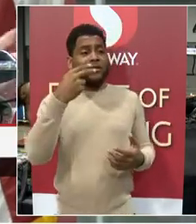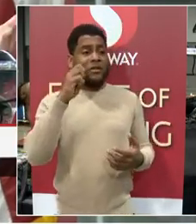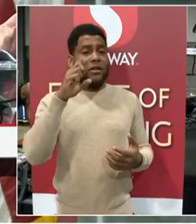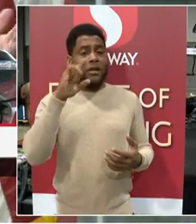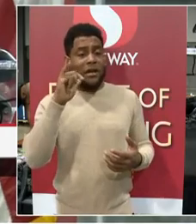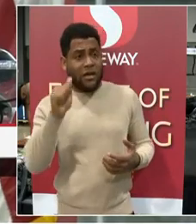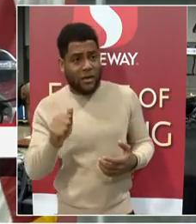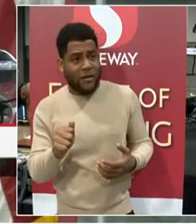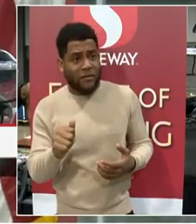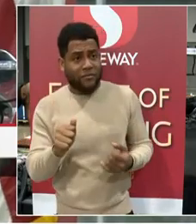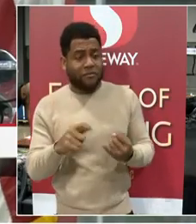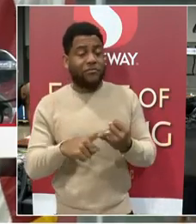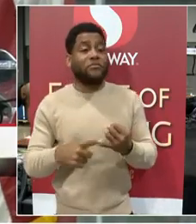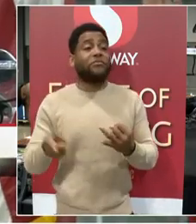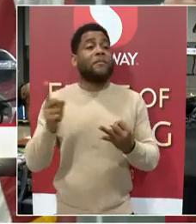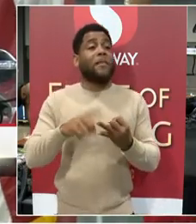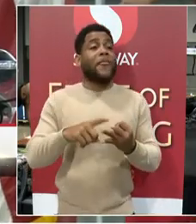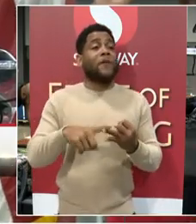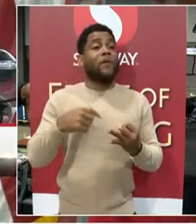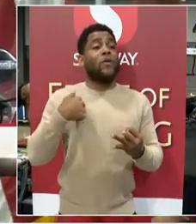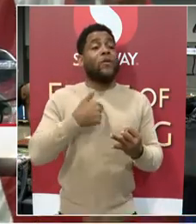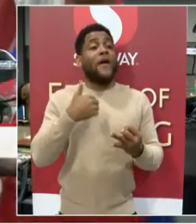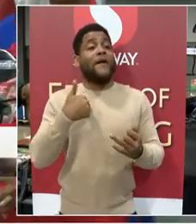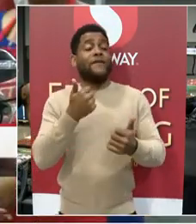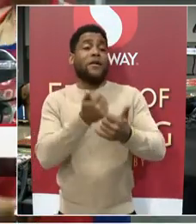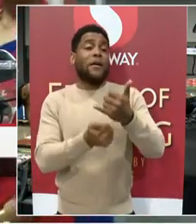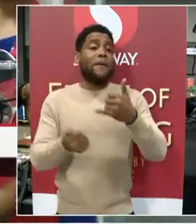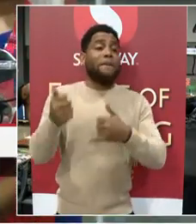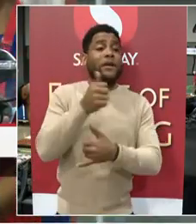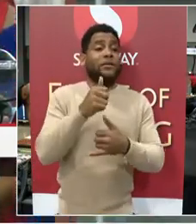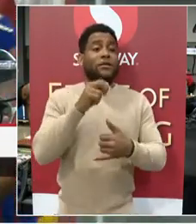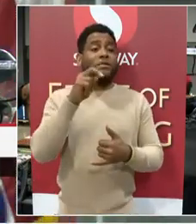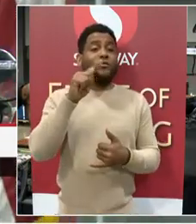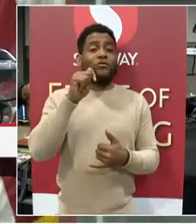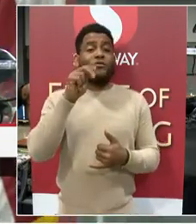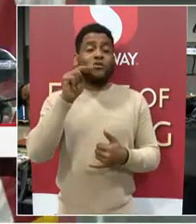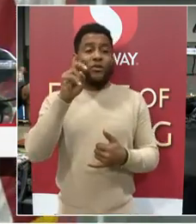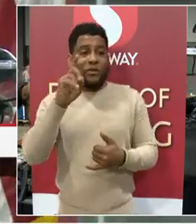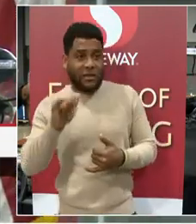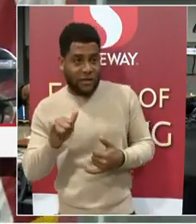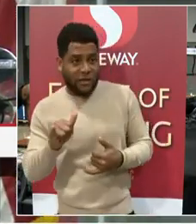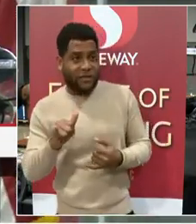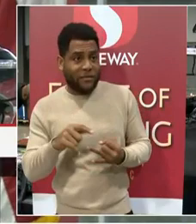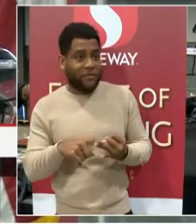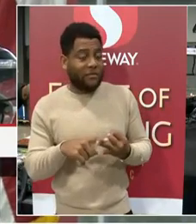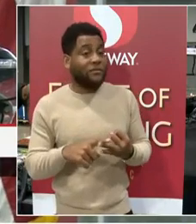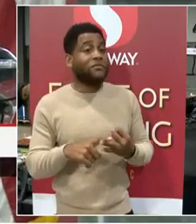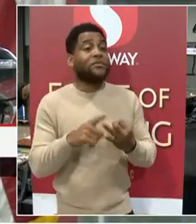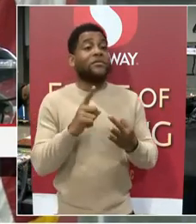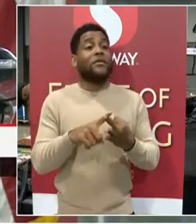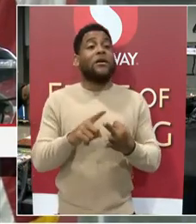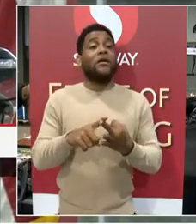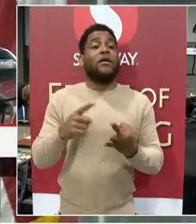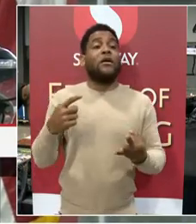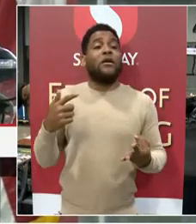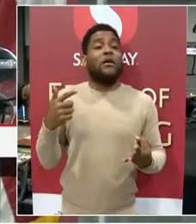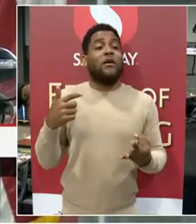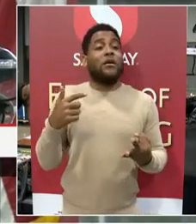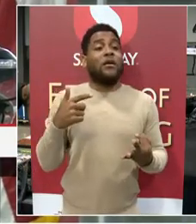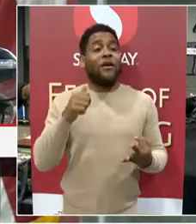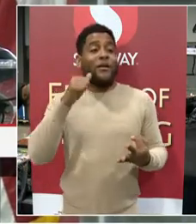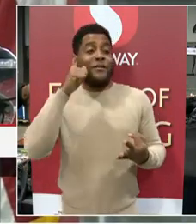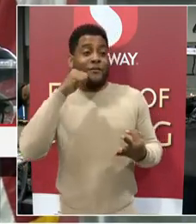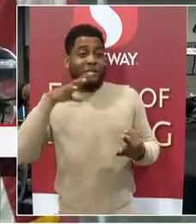Major Tutty, you gonna join us up on stage? And then a big shout out to the Mrs. District of Columbia,